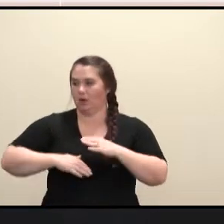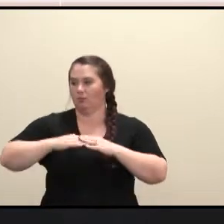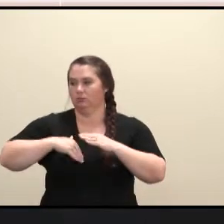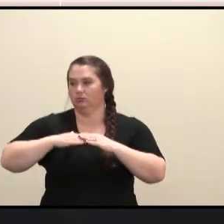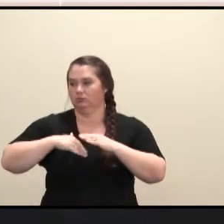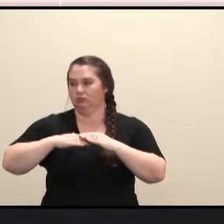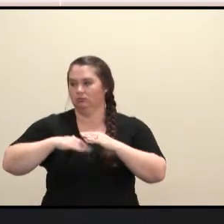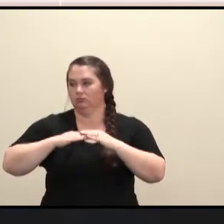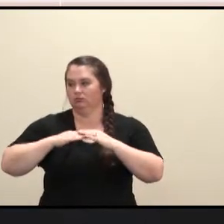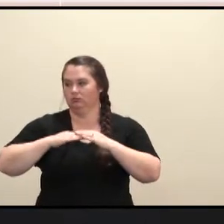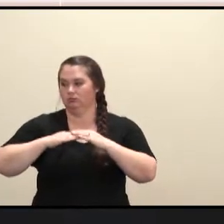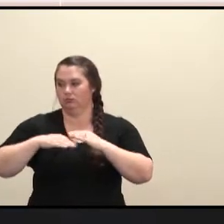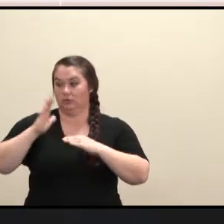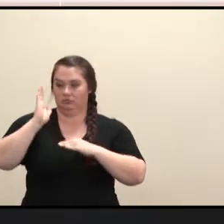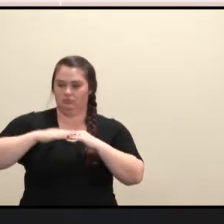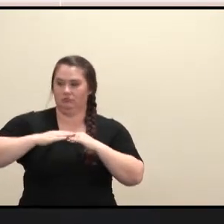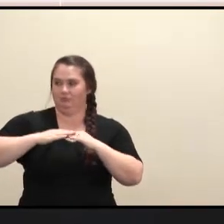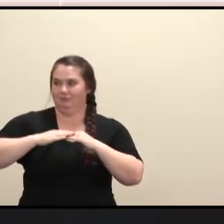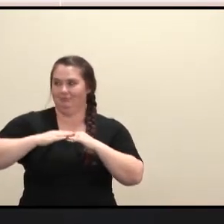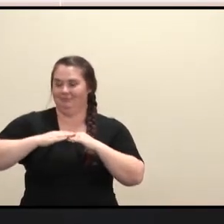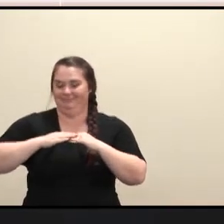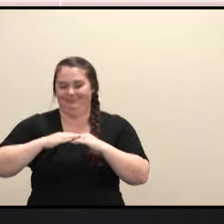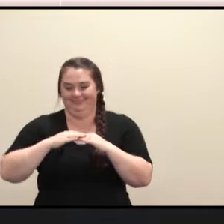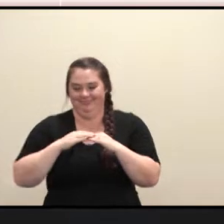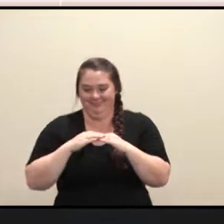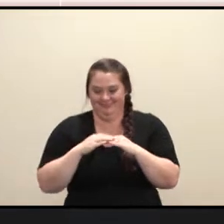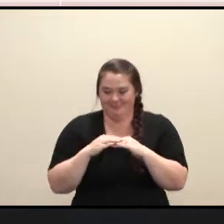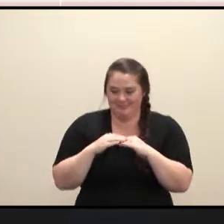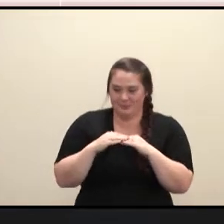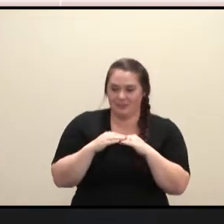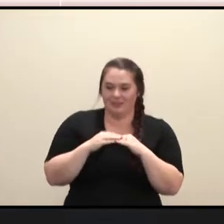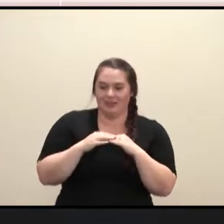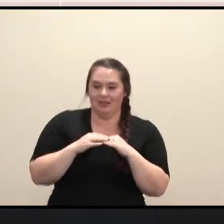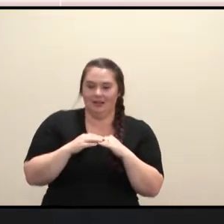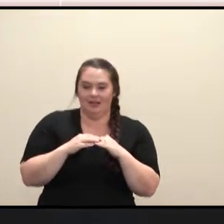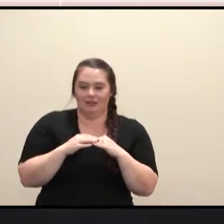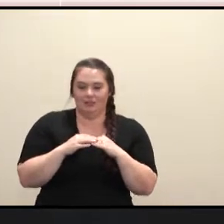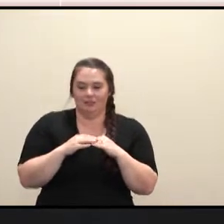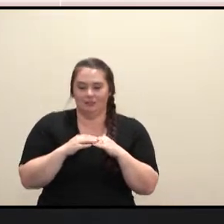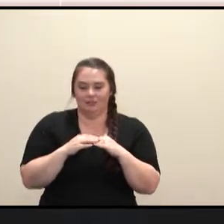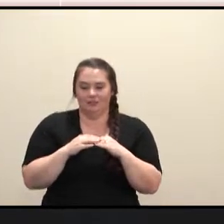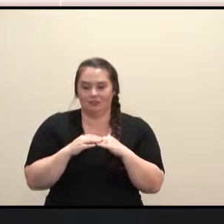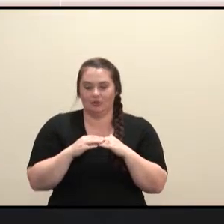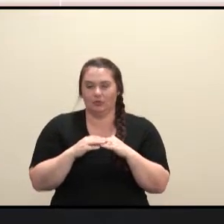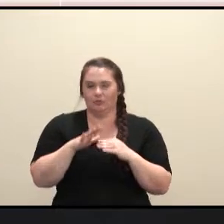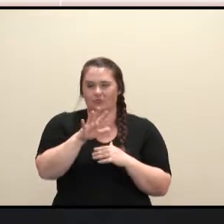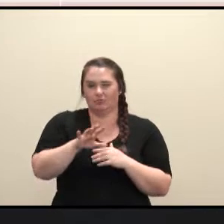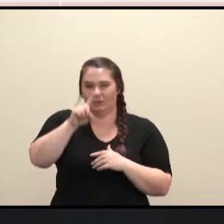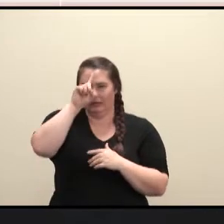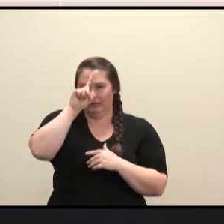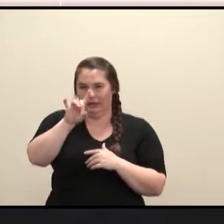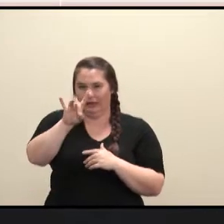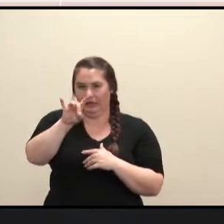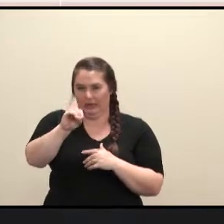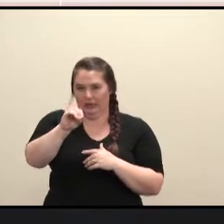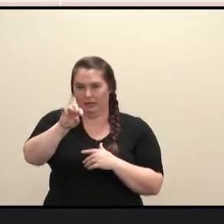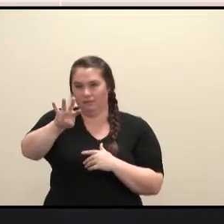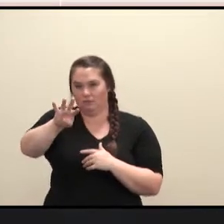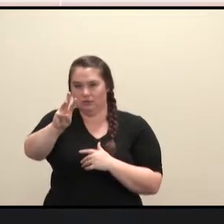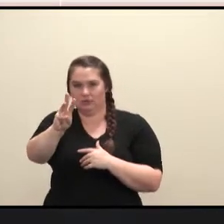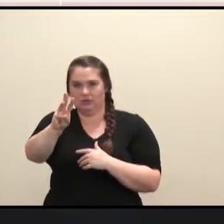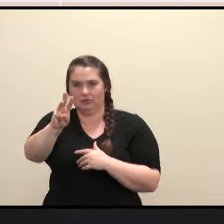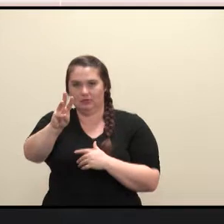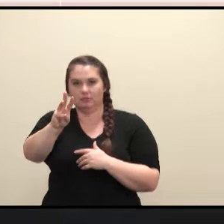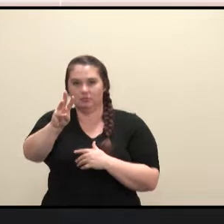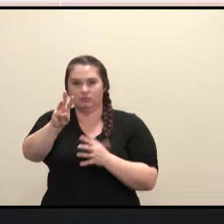second bullet, it's 80.46% or 80.46 cents. And so that's